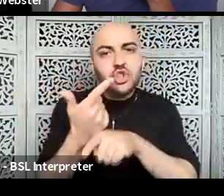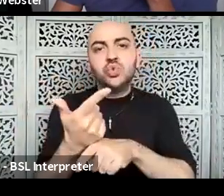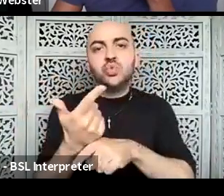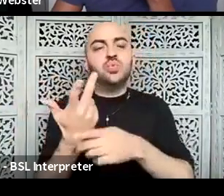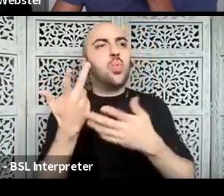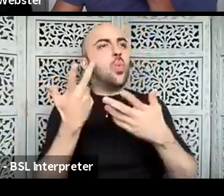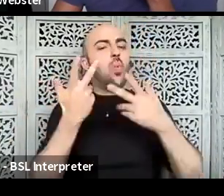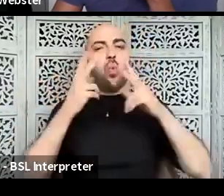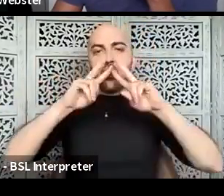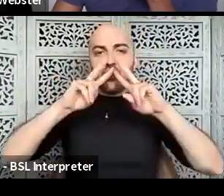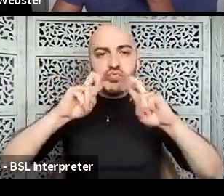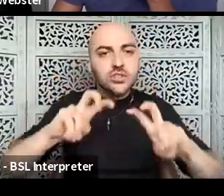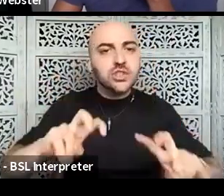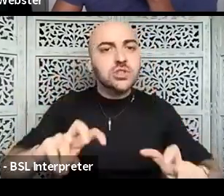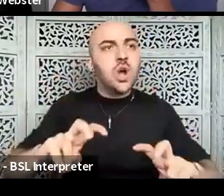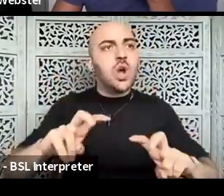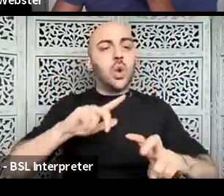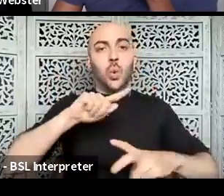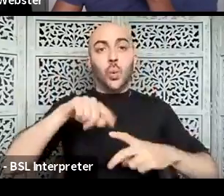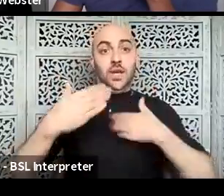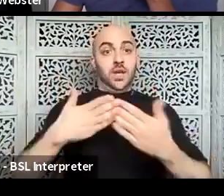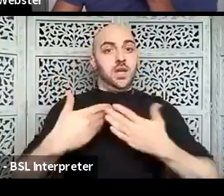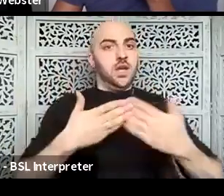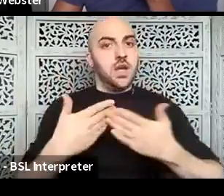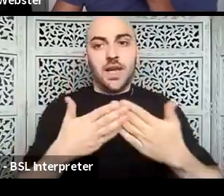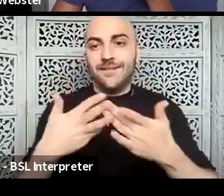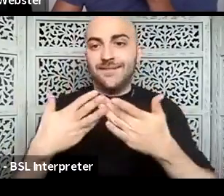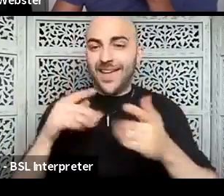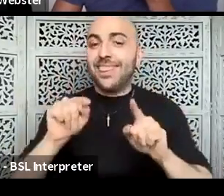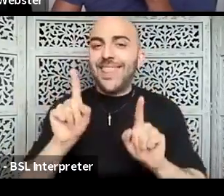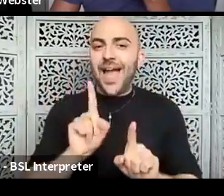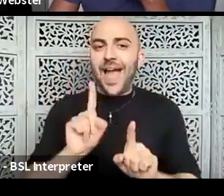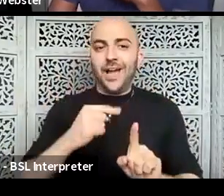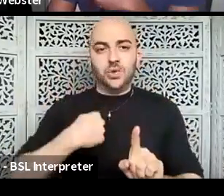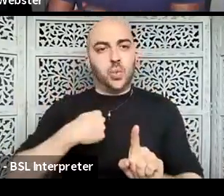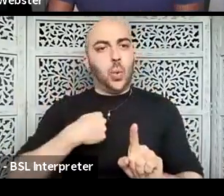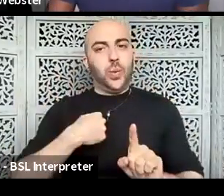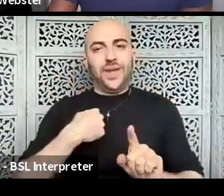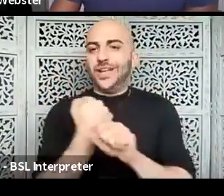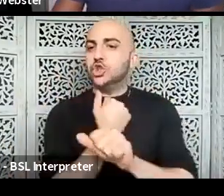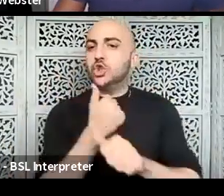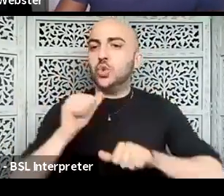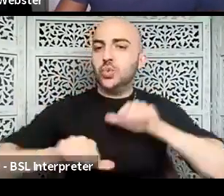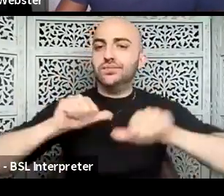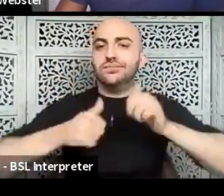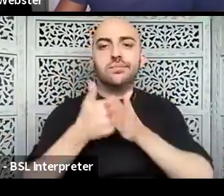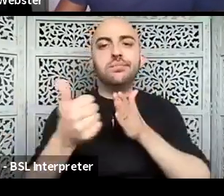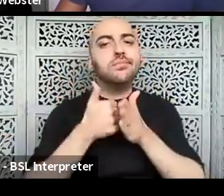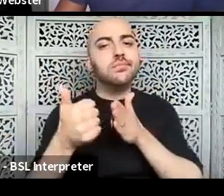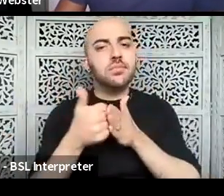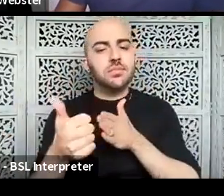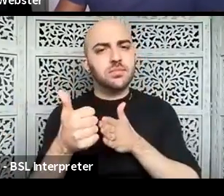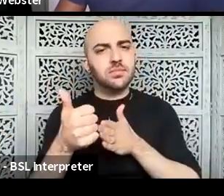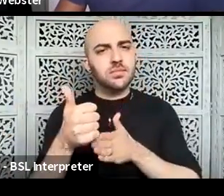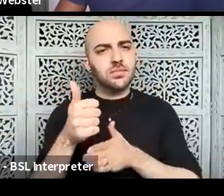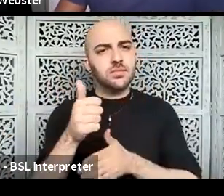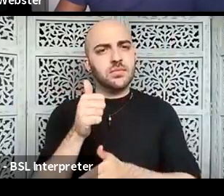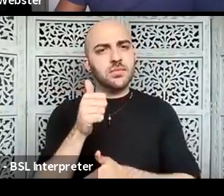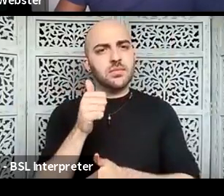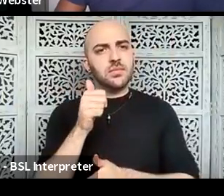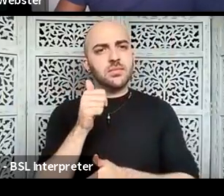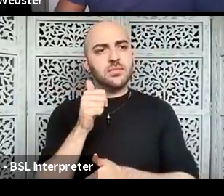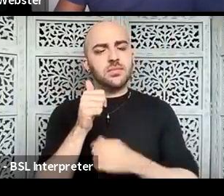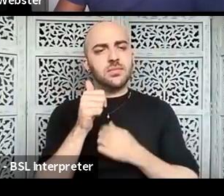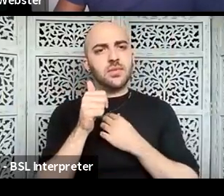of something, or, you know, we fix it. Like that's what we're designed to do. And now with all of these problems that, you know,